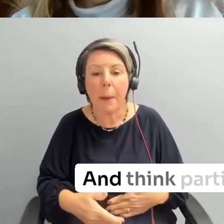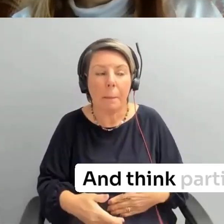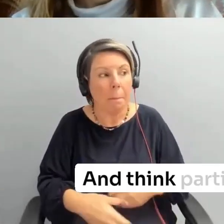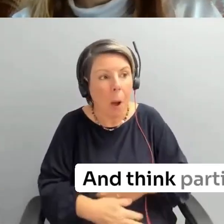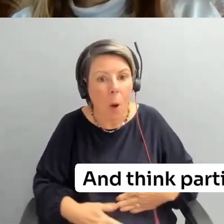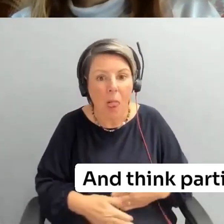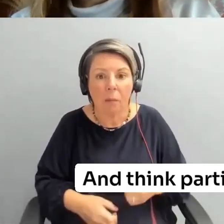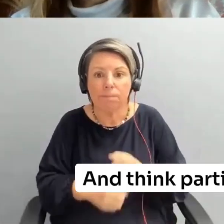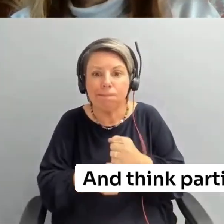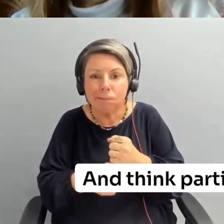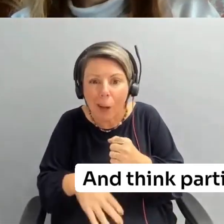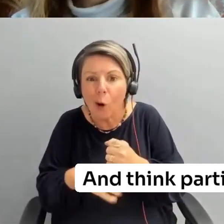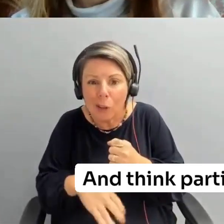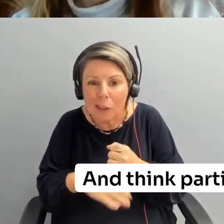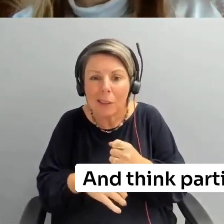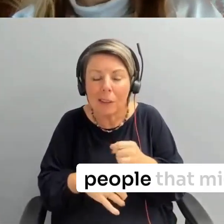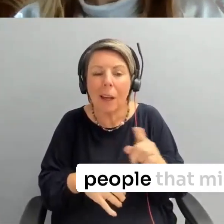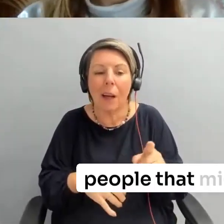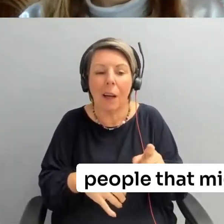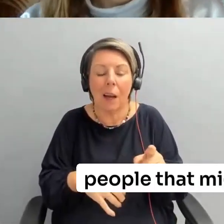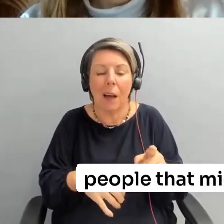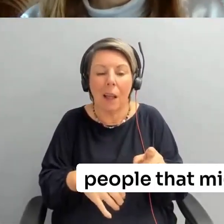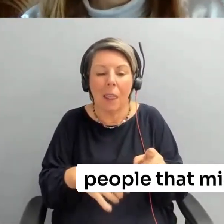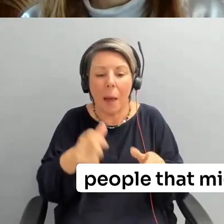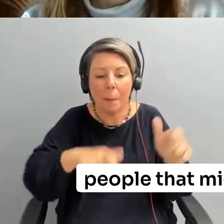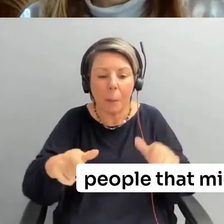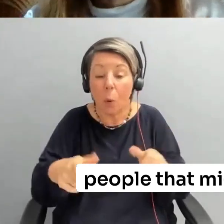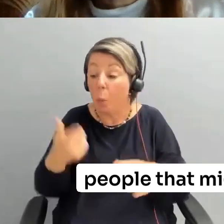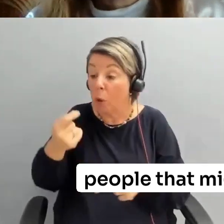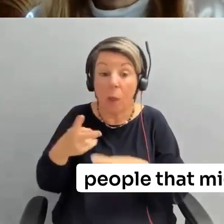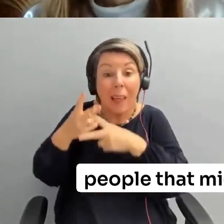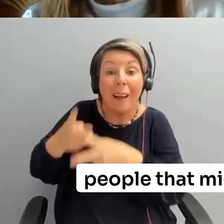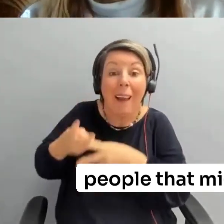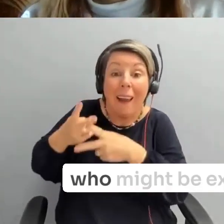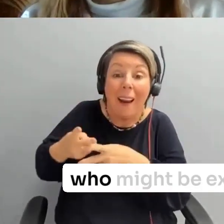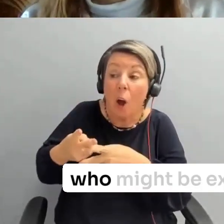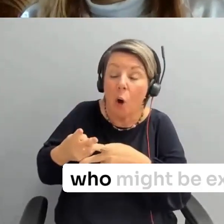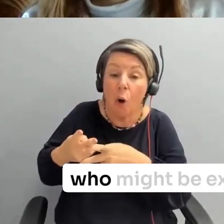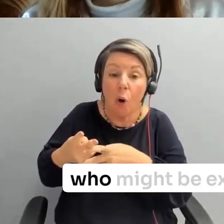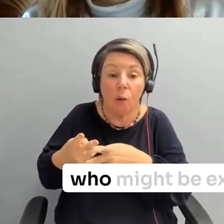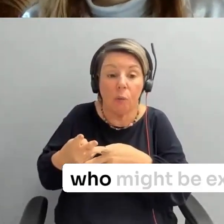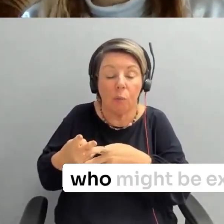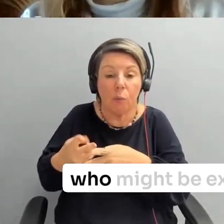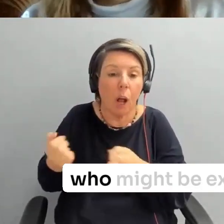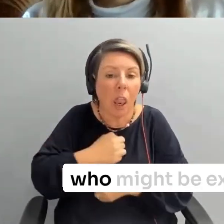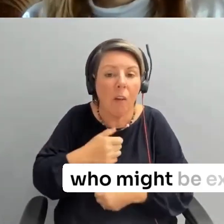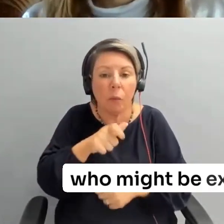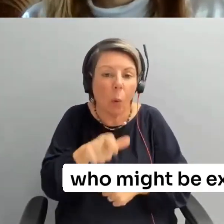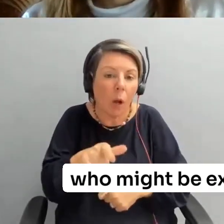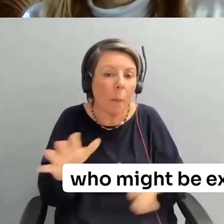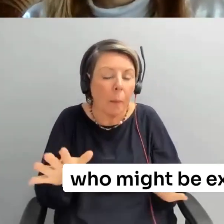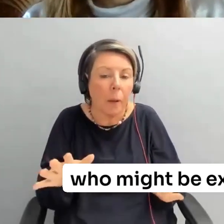And I think particularly when you think about people that might be caring for a loved one, how